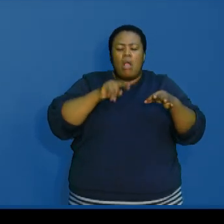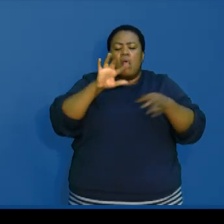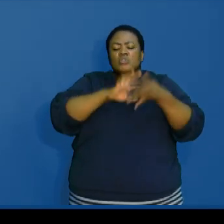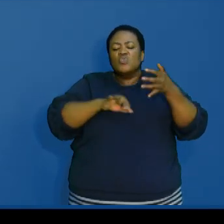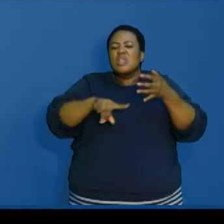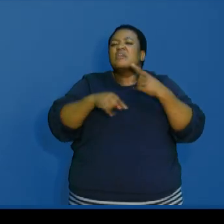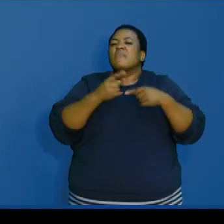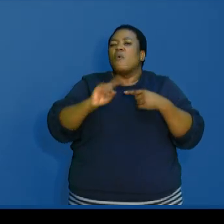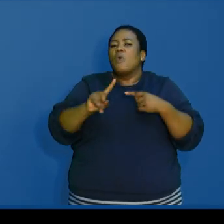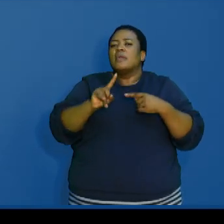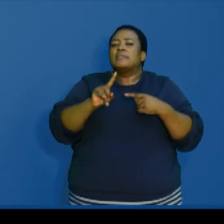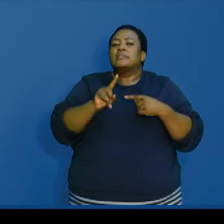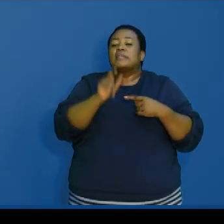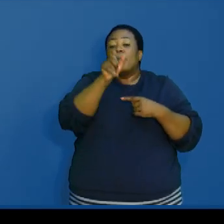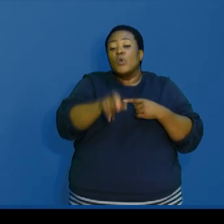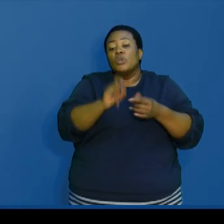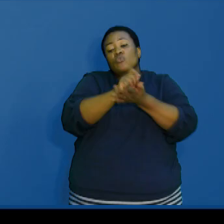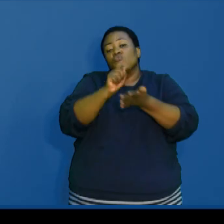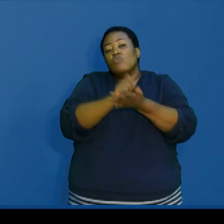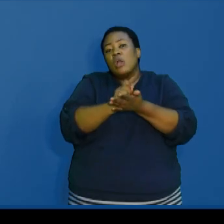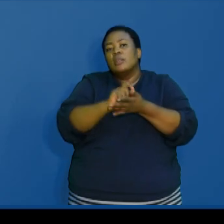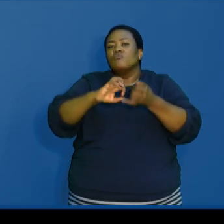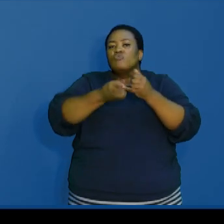us with this particular story.